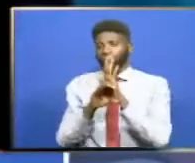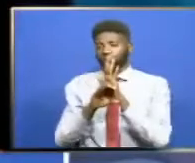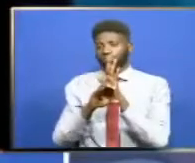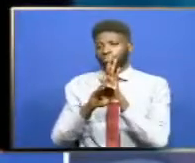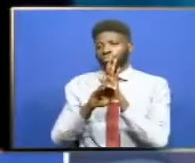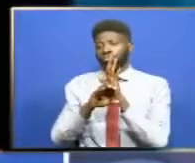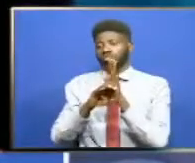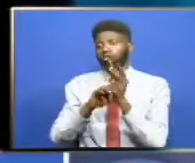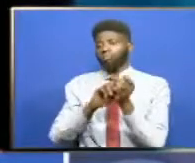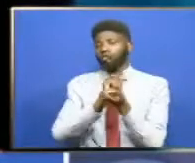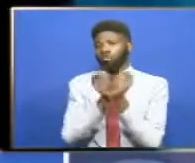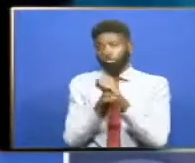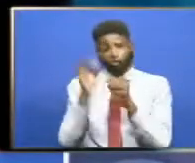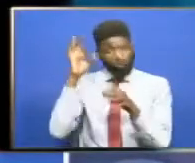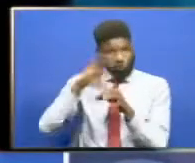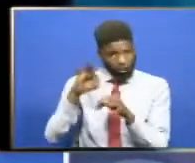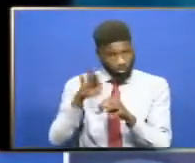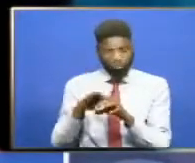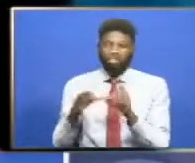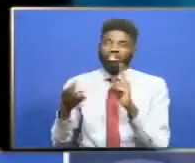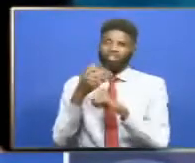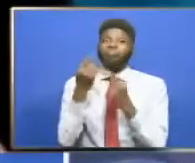ways to reach